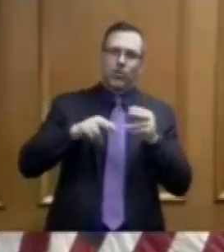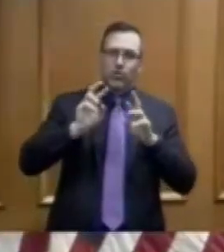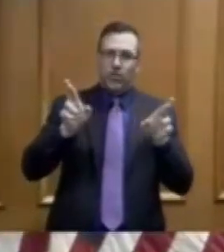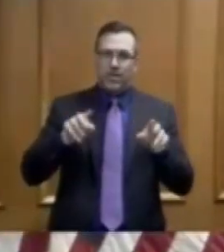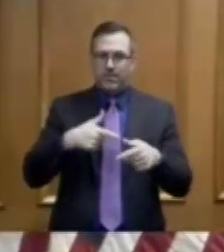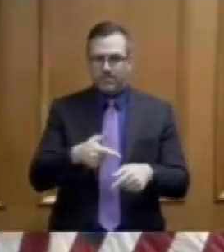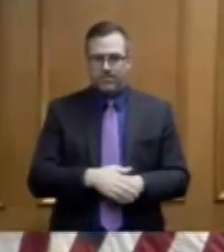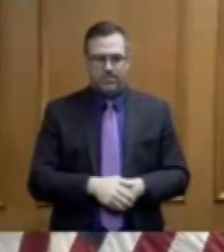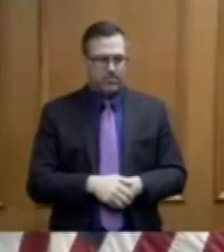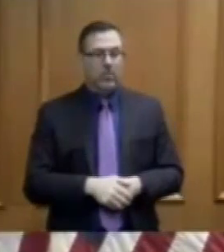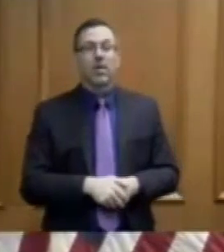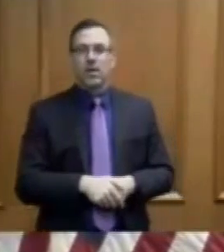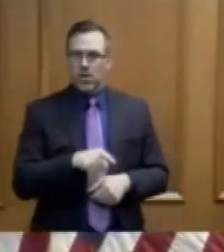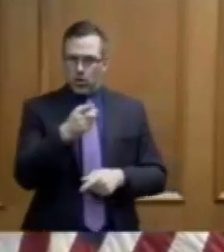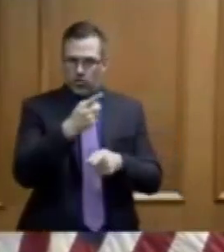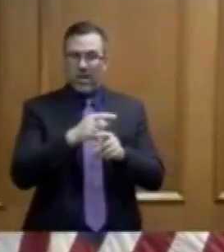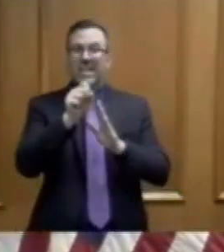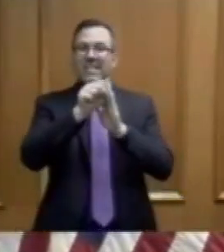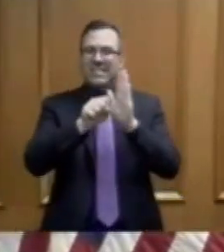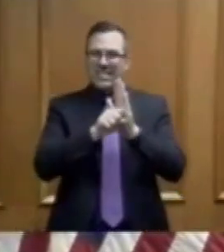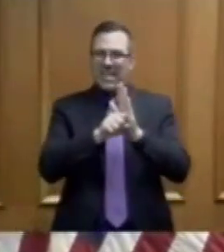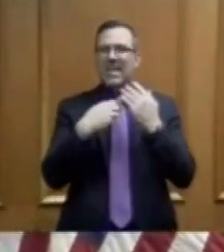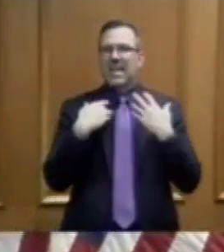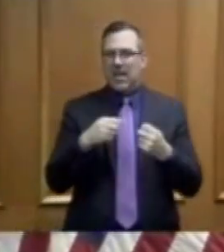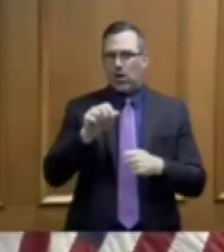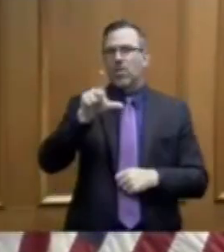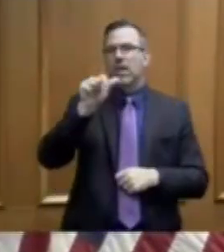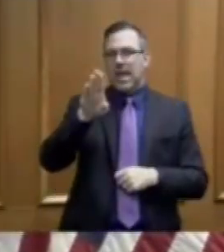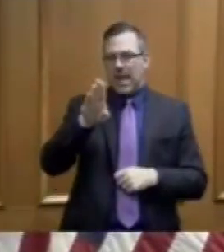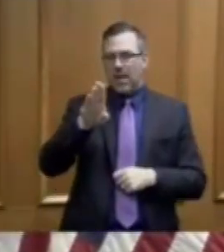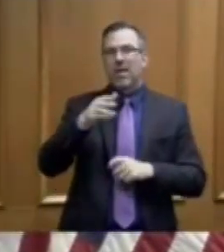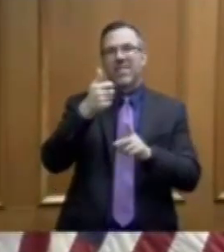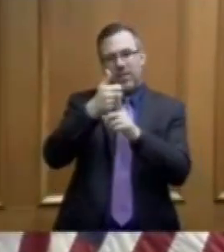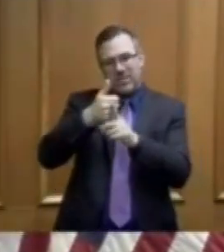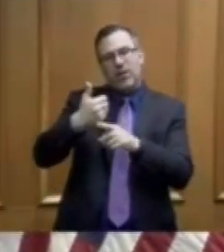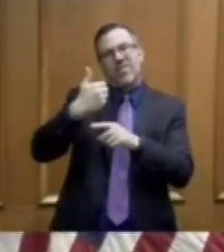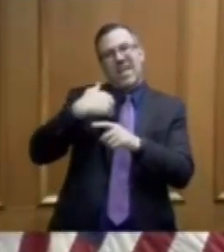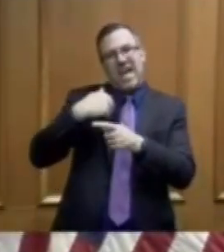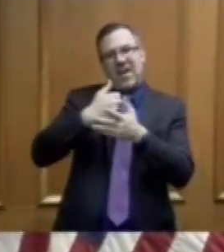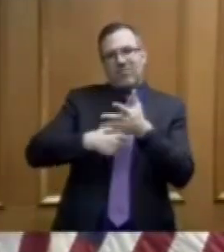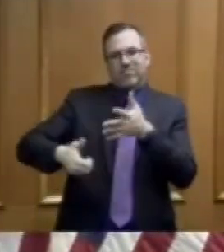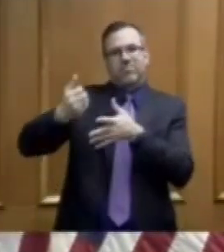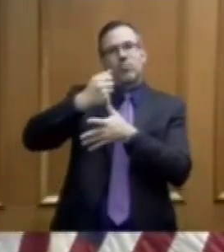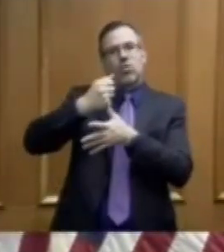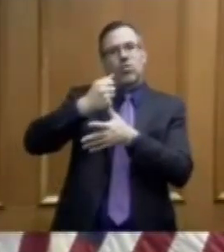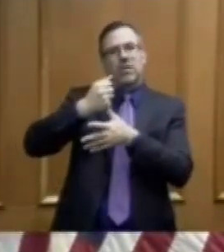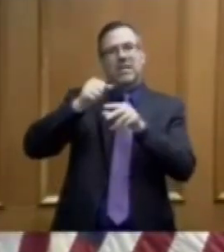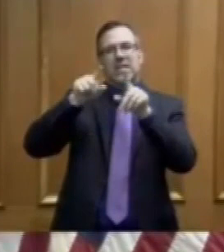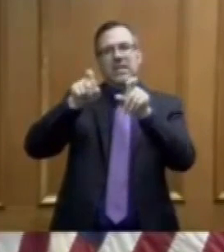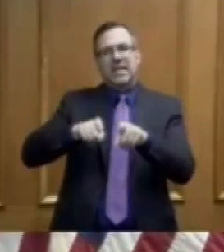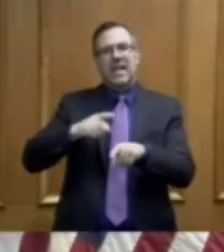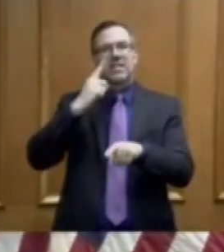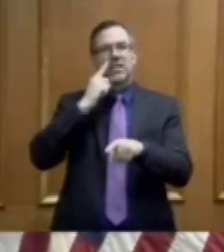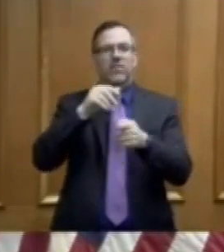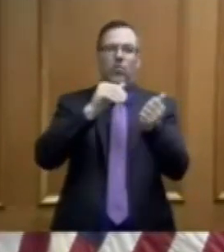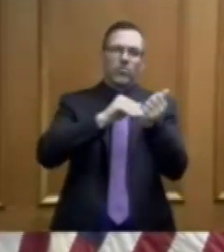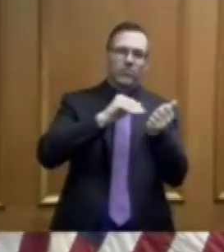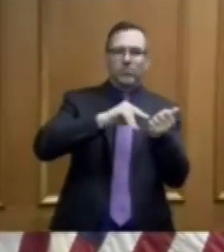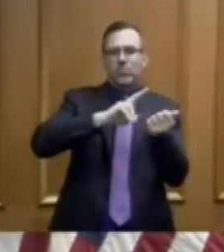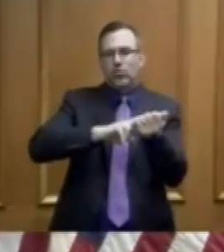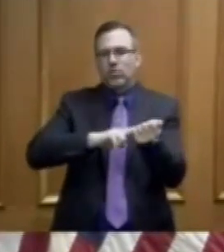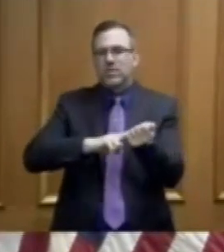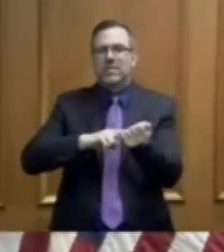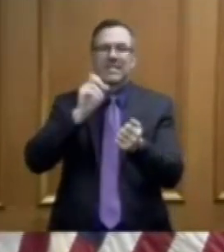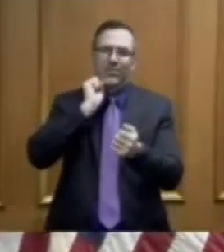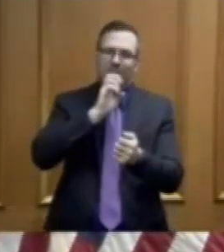So you're correct. The State Public Health Lab does issue priority testing for healthcare workers and vulnerable populations, and